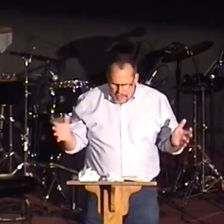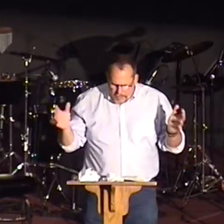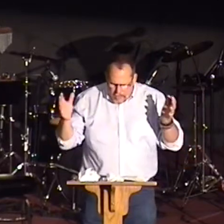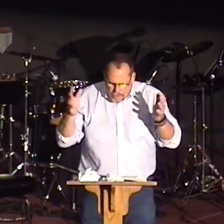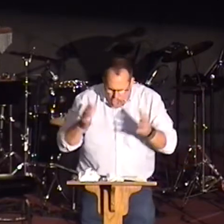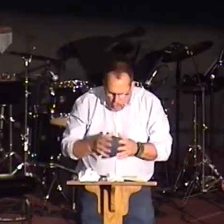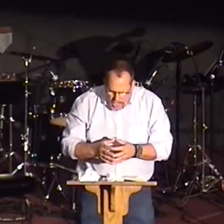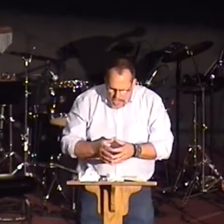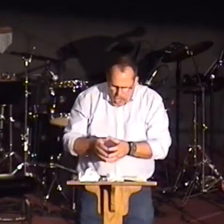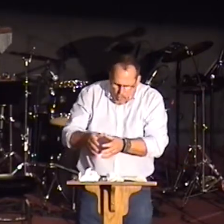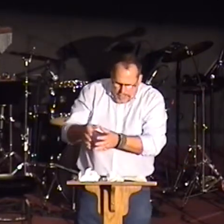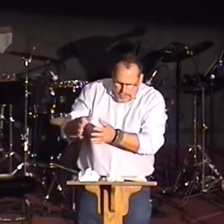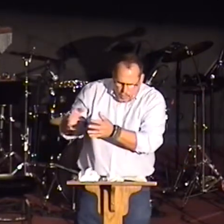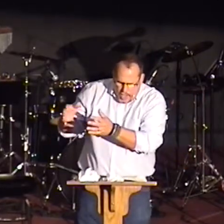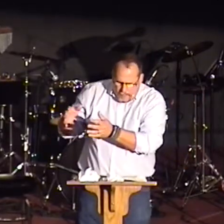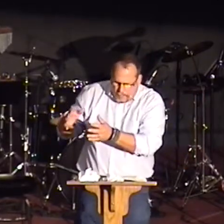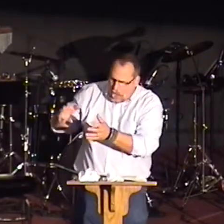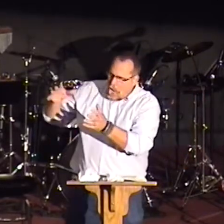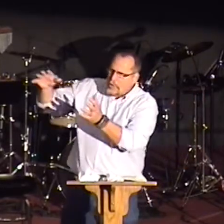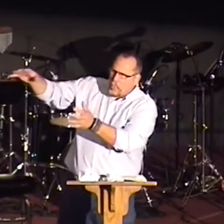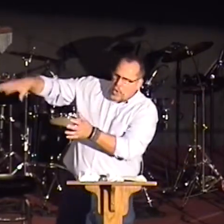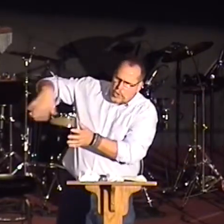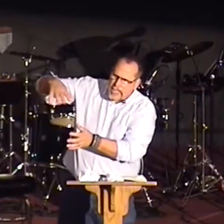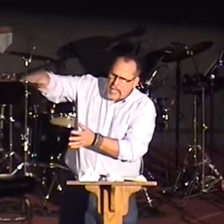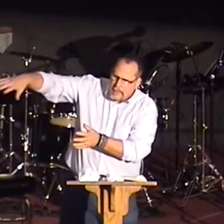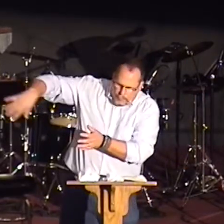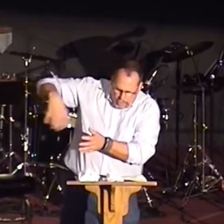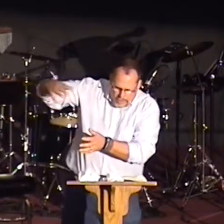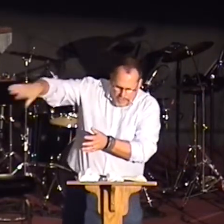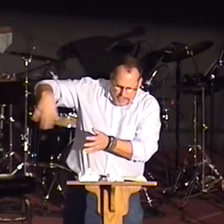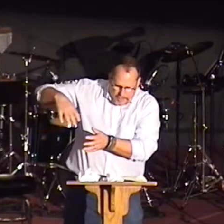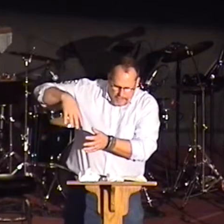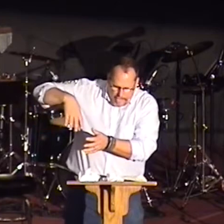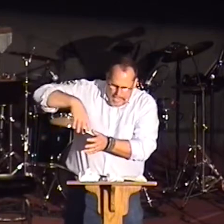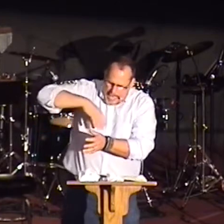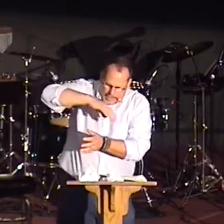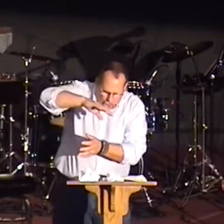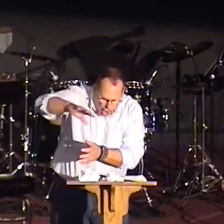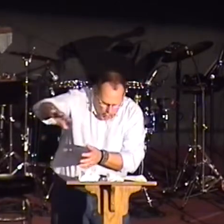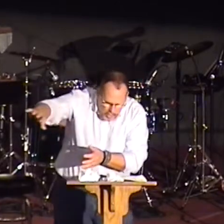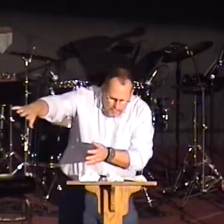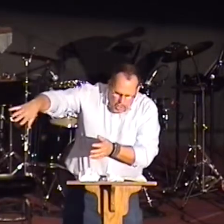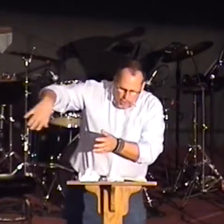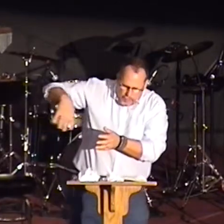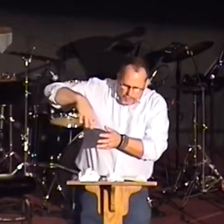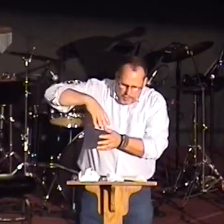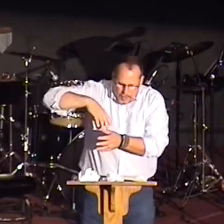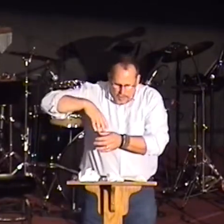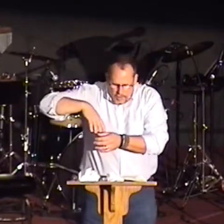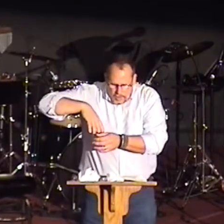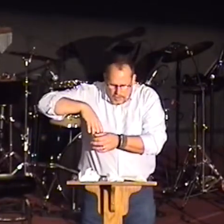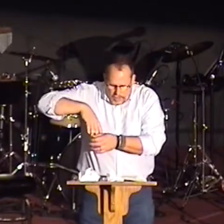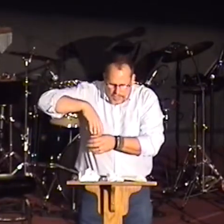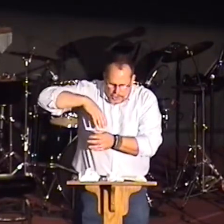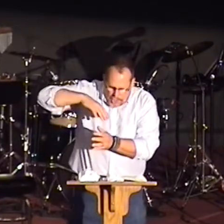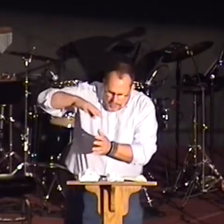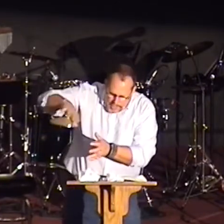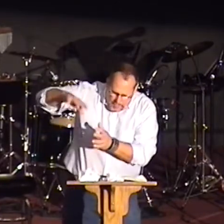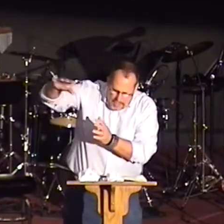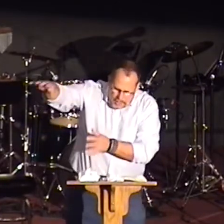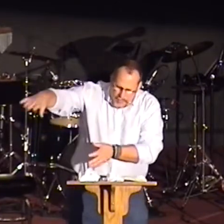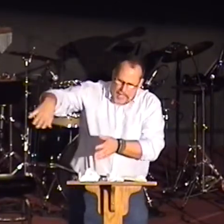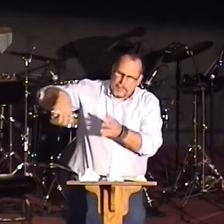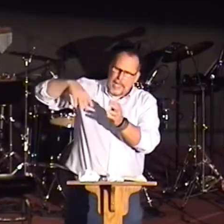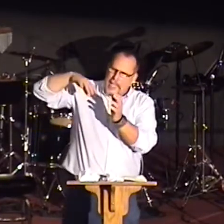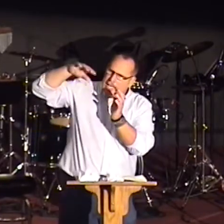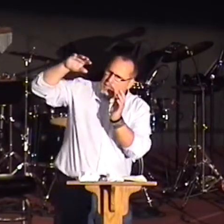And then there's Noah, and Noah gets away from all the worldly influences. It's all removed. It's just him